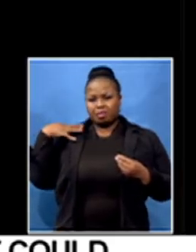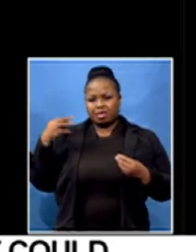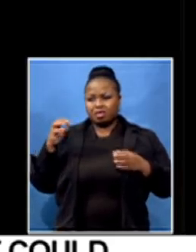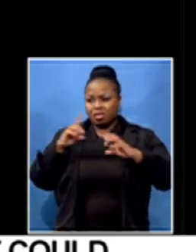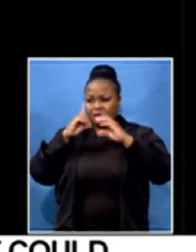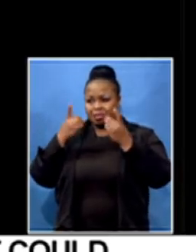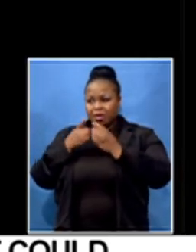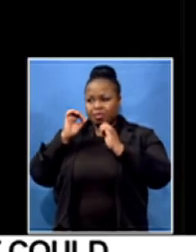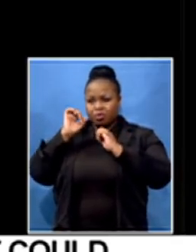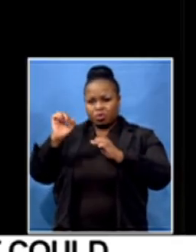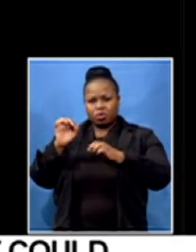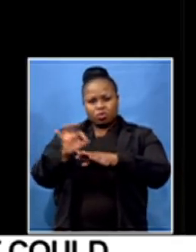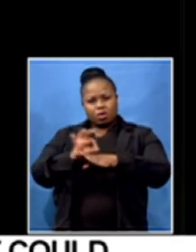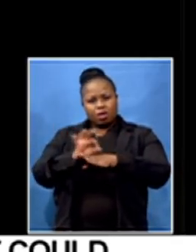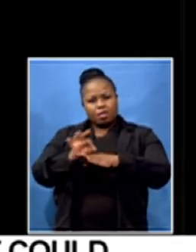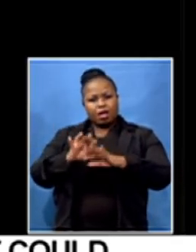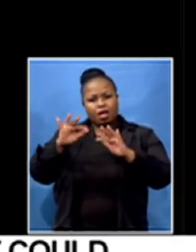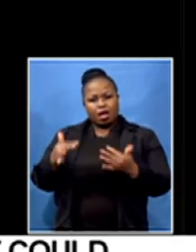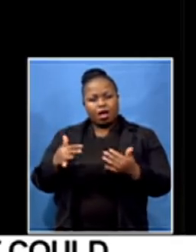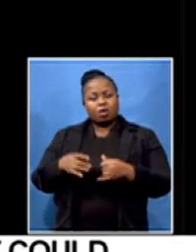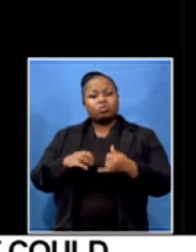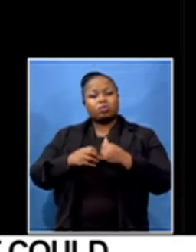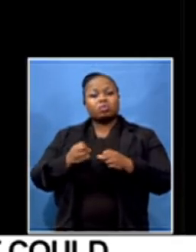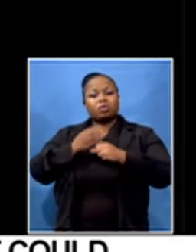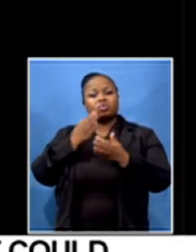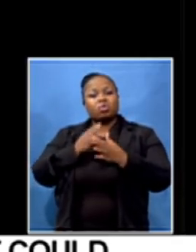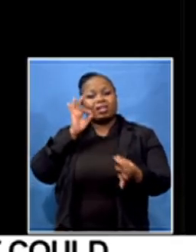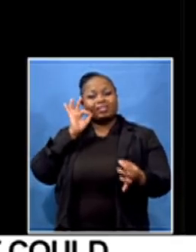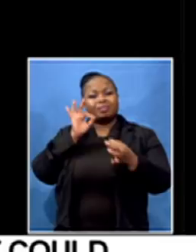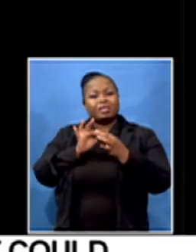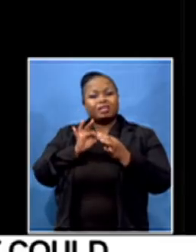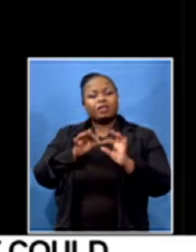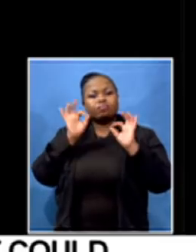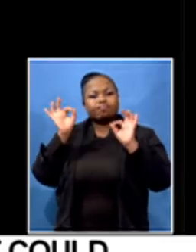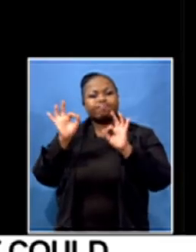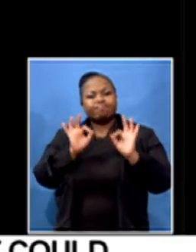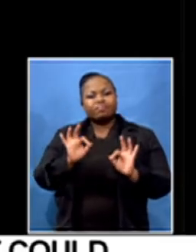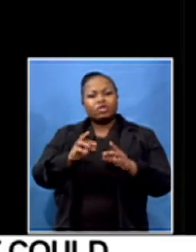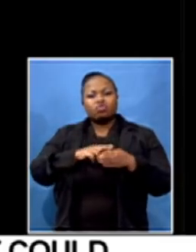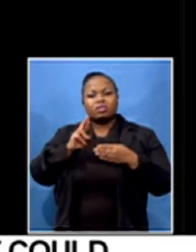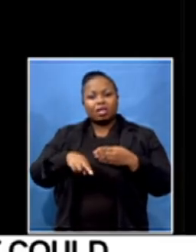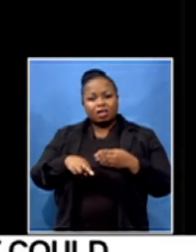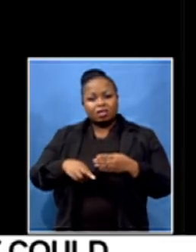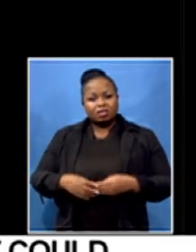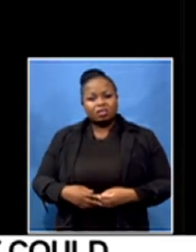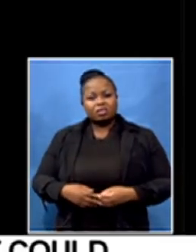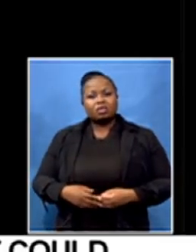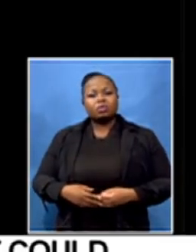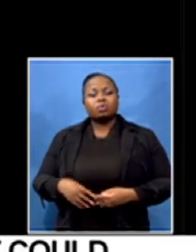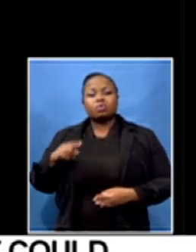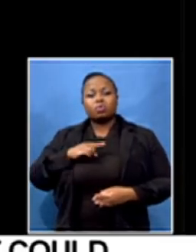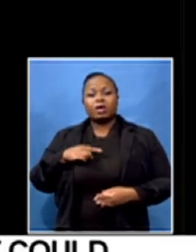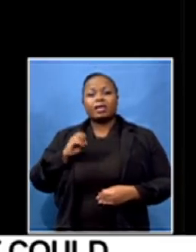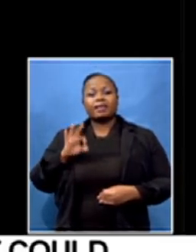in place and are utilizing to ensure accurate results? Can tests that are being transported